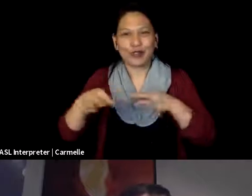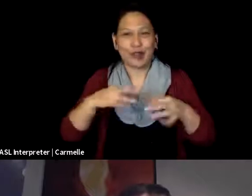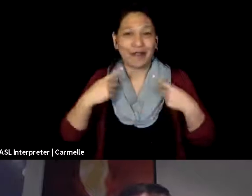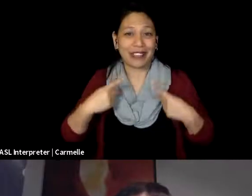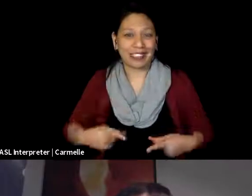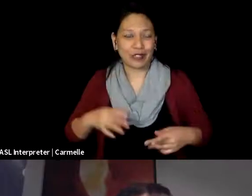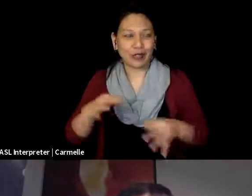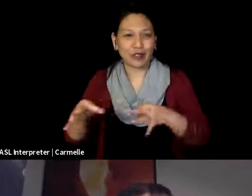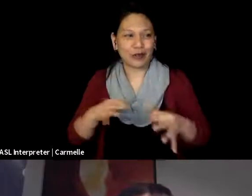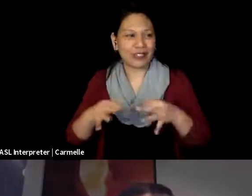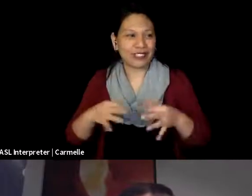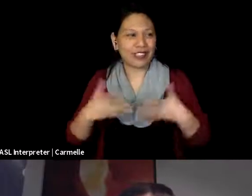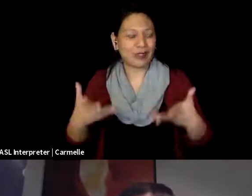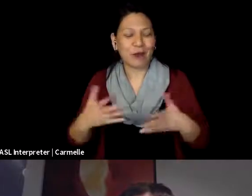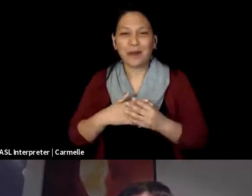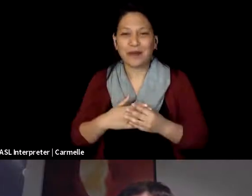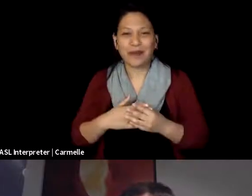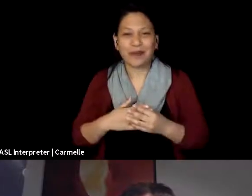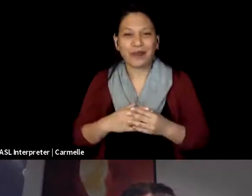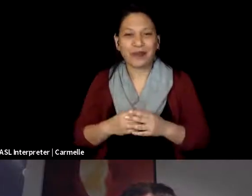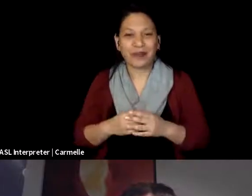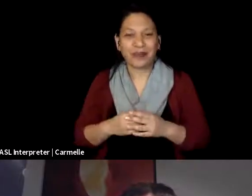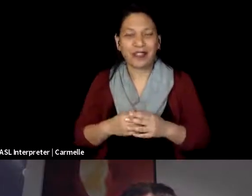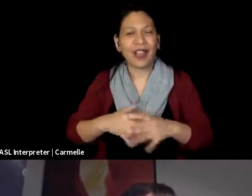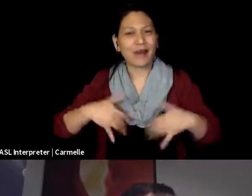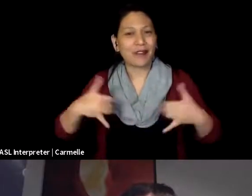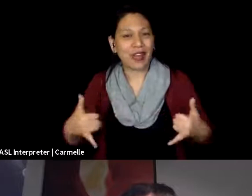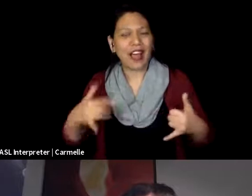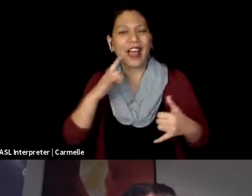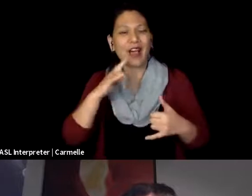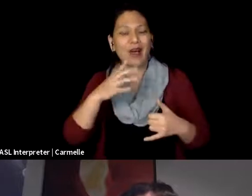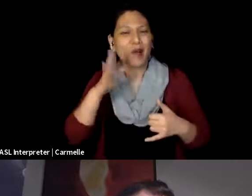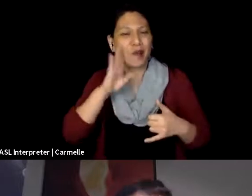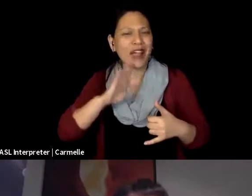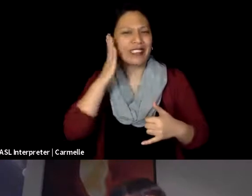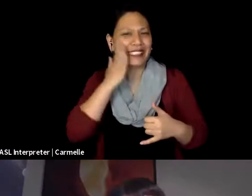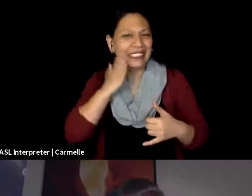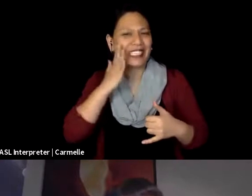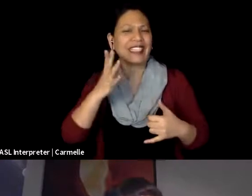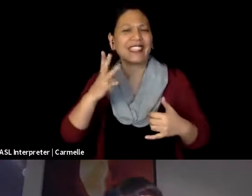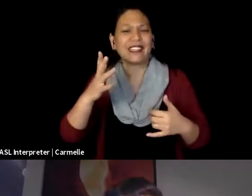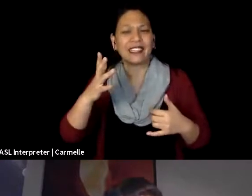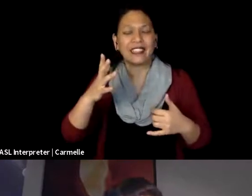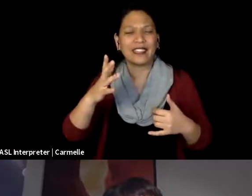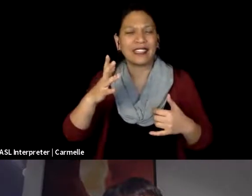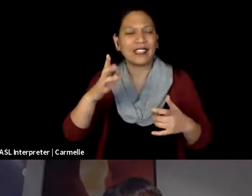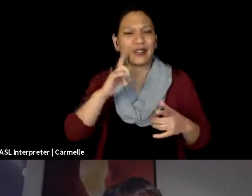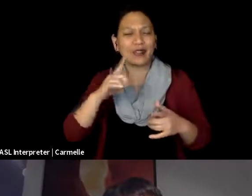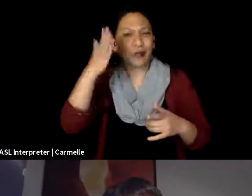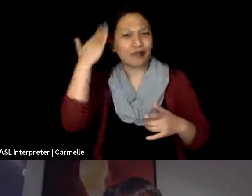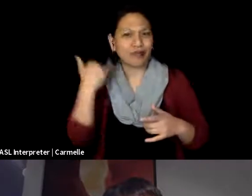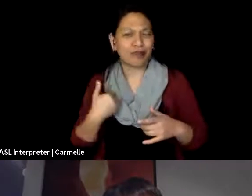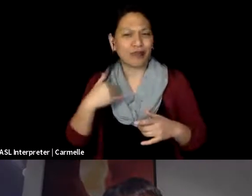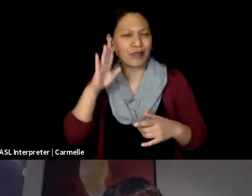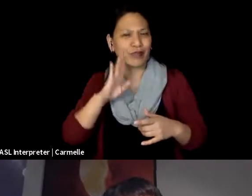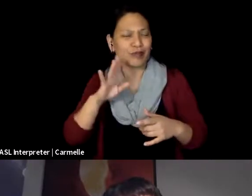now. I am a fat, brown skinned with long dark hair, which